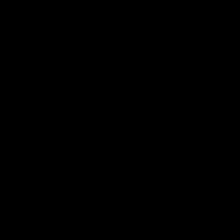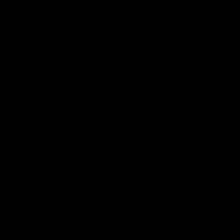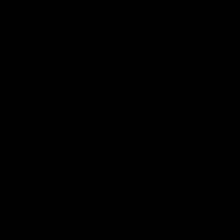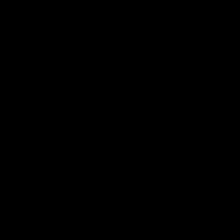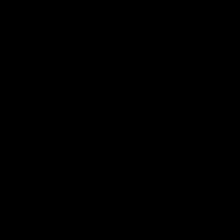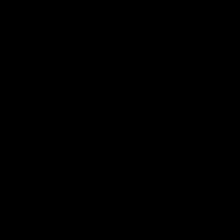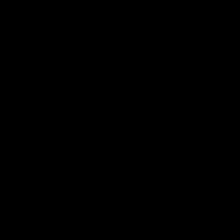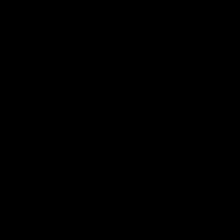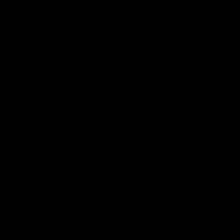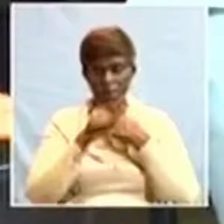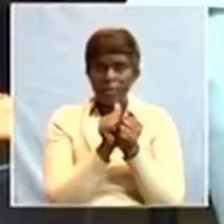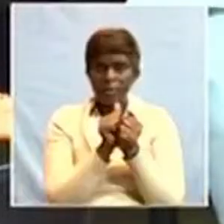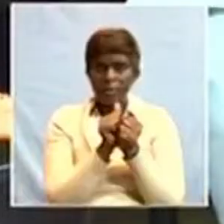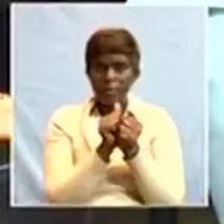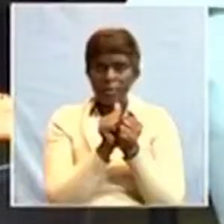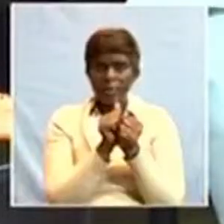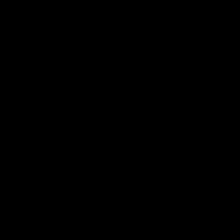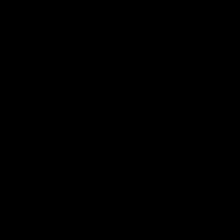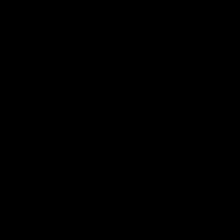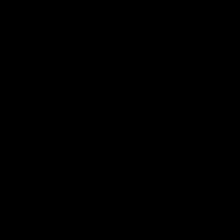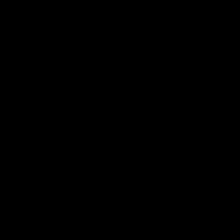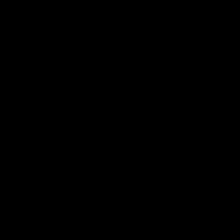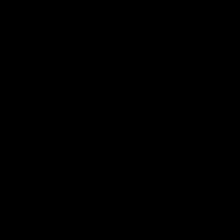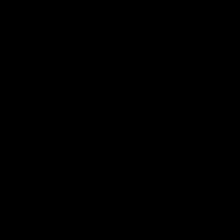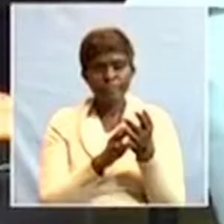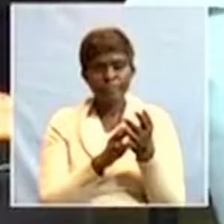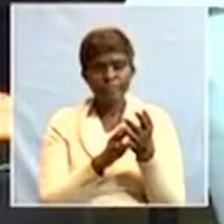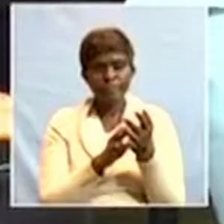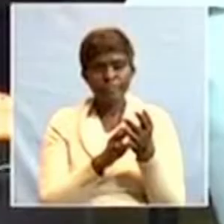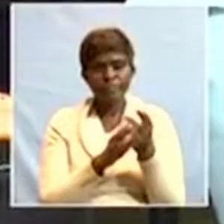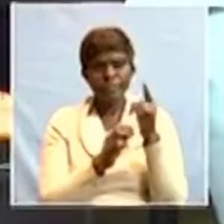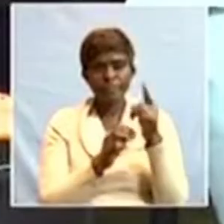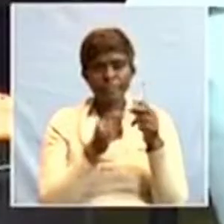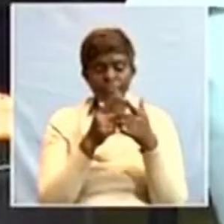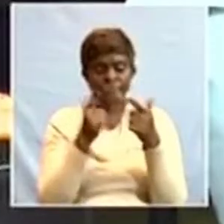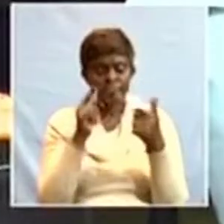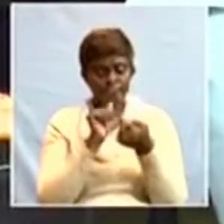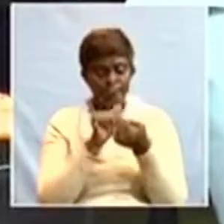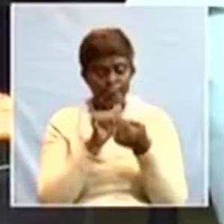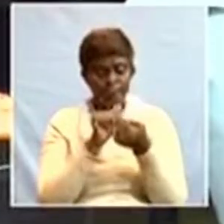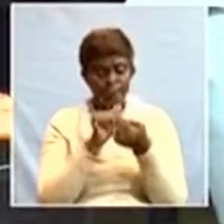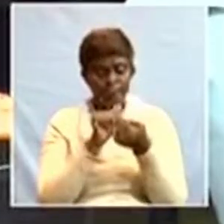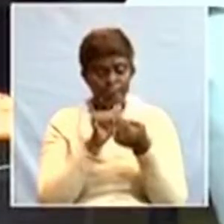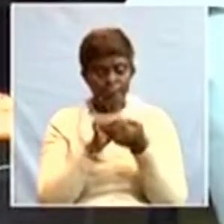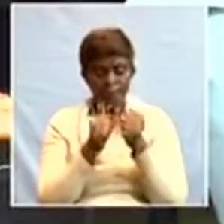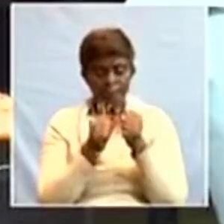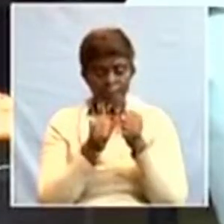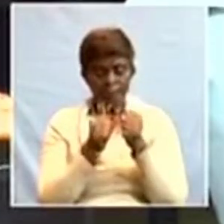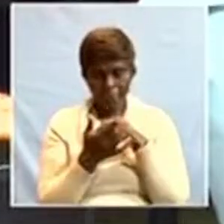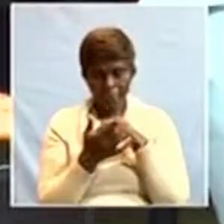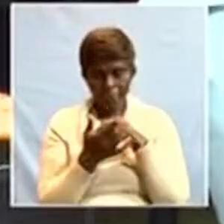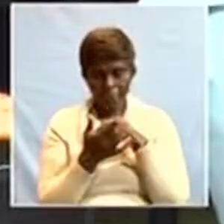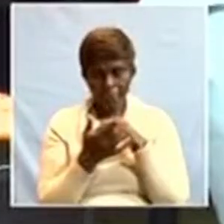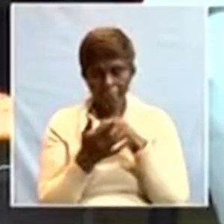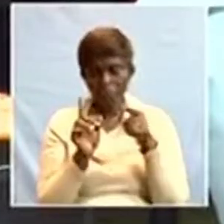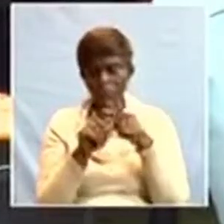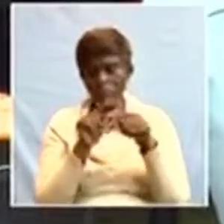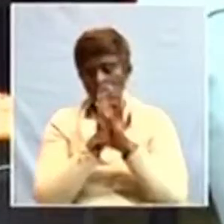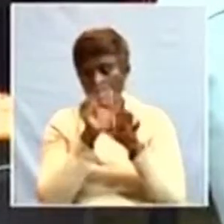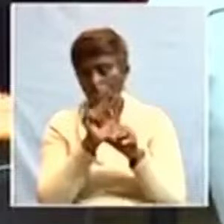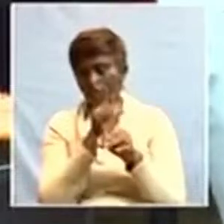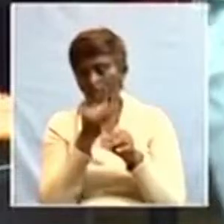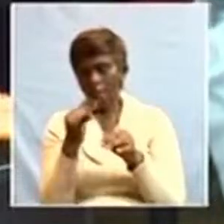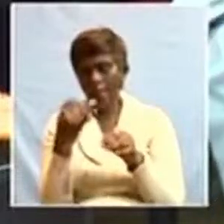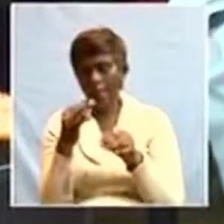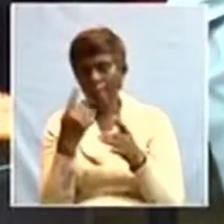that we find ourselves with the 11,000. So this is a major step we have undertaken to correct the issue